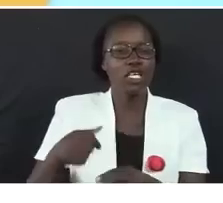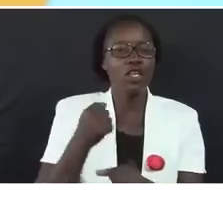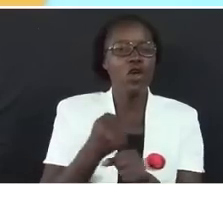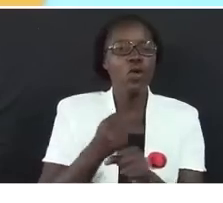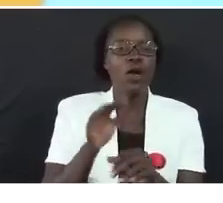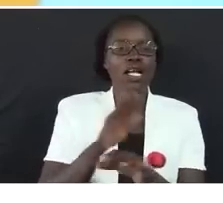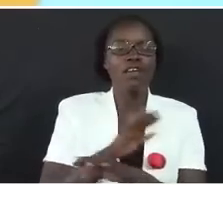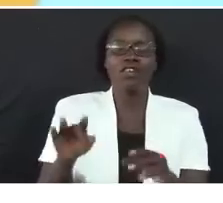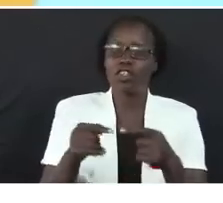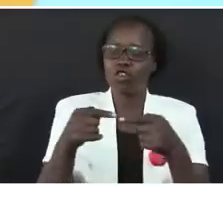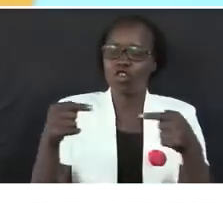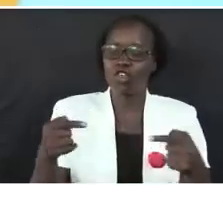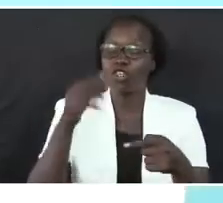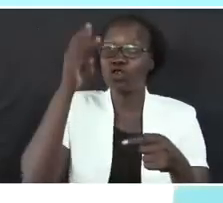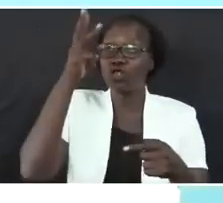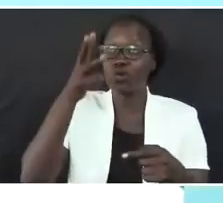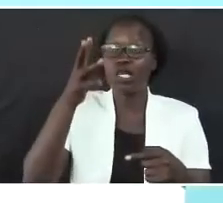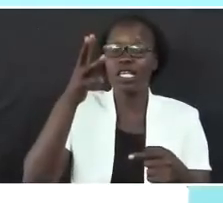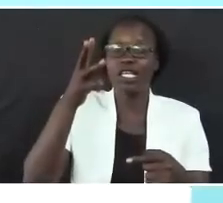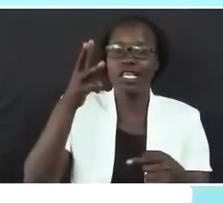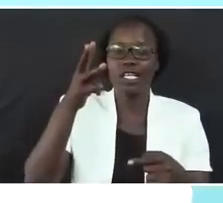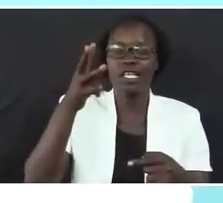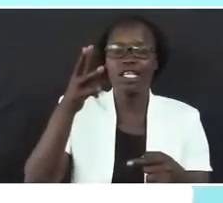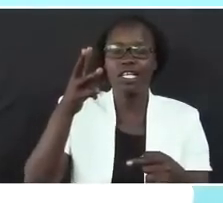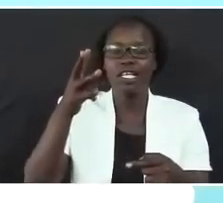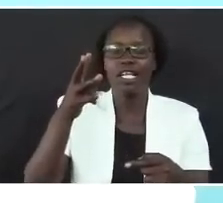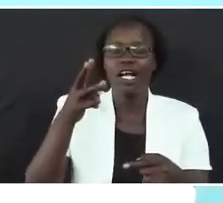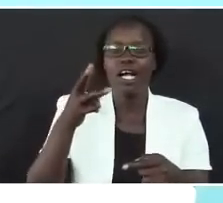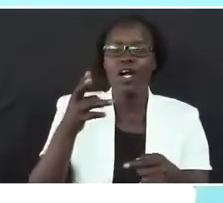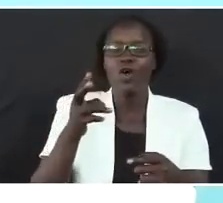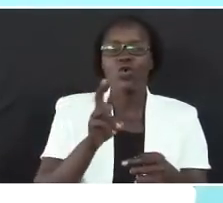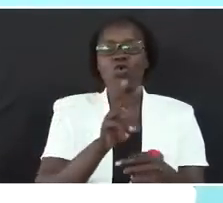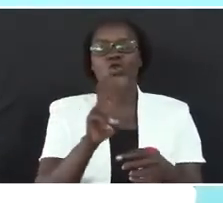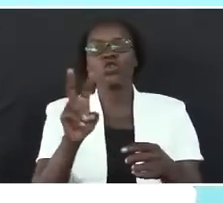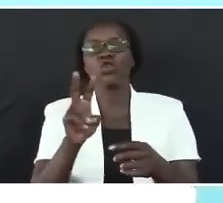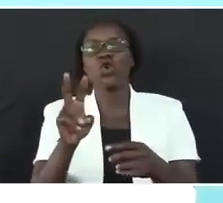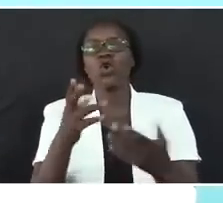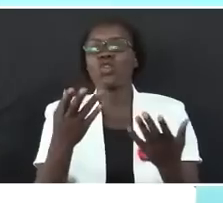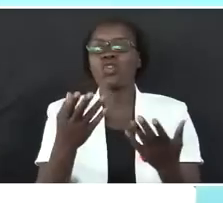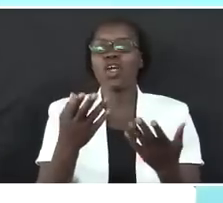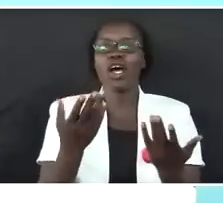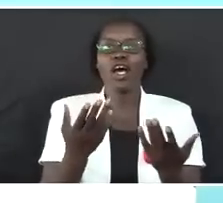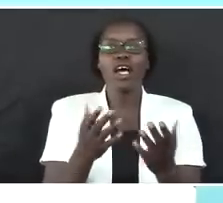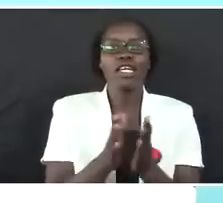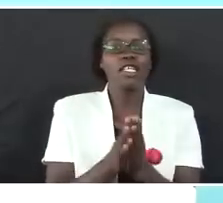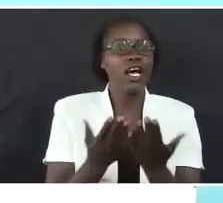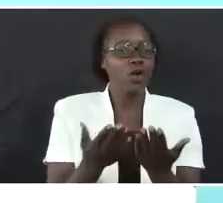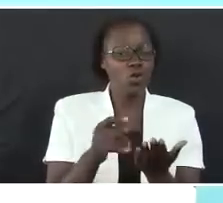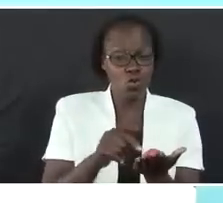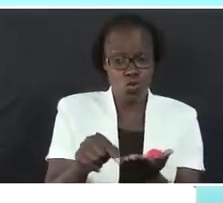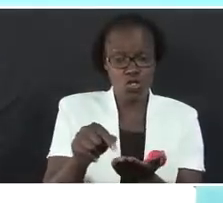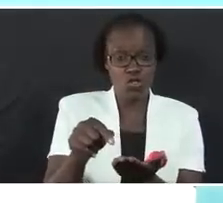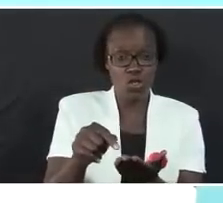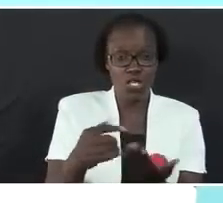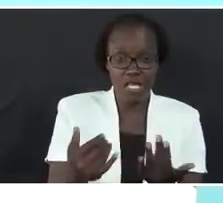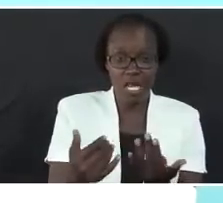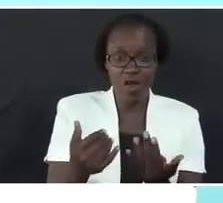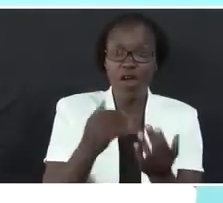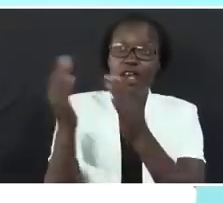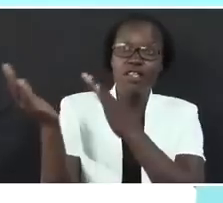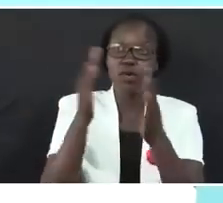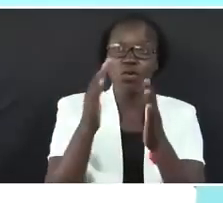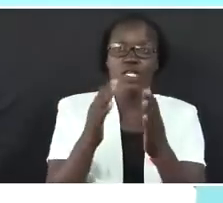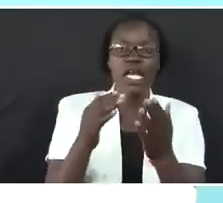everything contrary to His will. We sow the wind, we are now reaping a whirlwind. We cannot enjoy